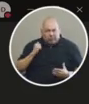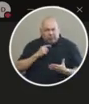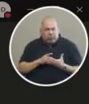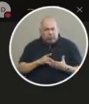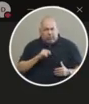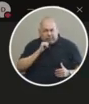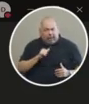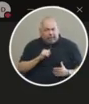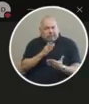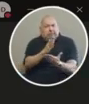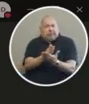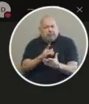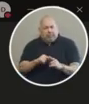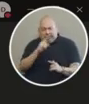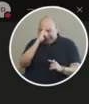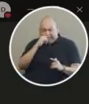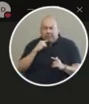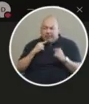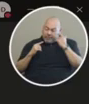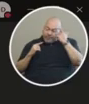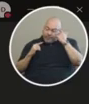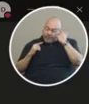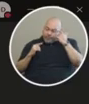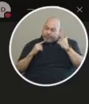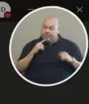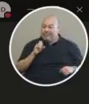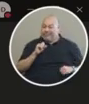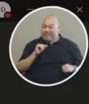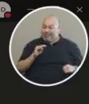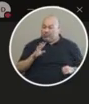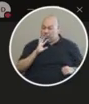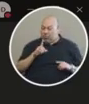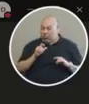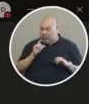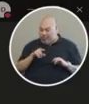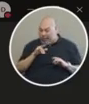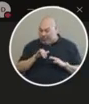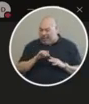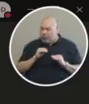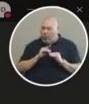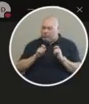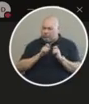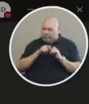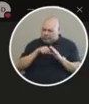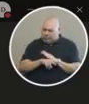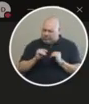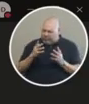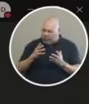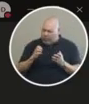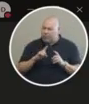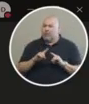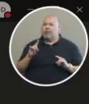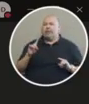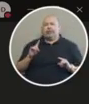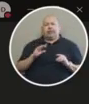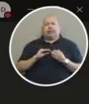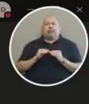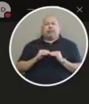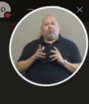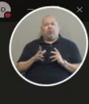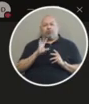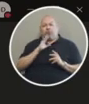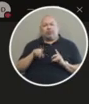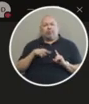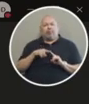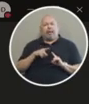not discontinue. And like I said, Sam will speak to that in more detail if you'd like. The numbers that they were